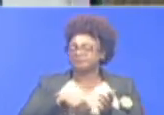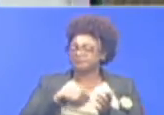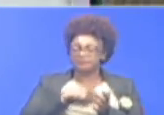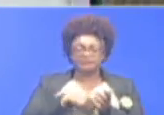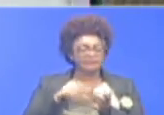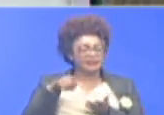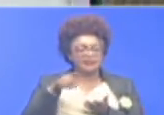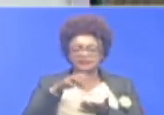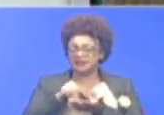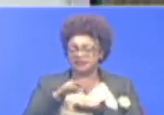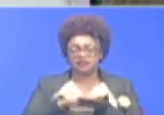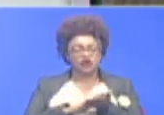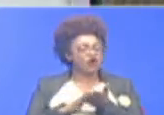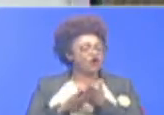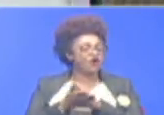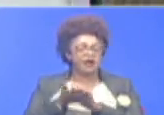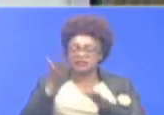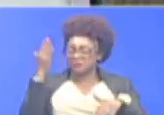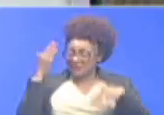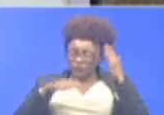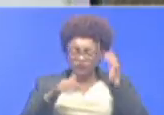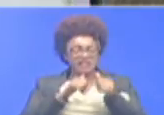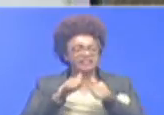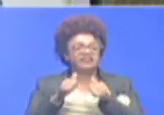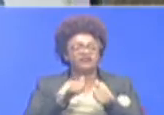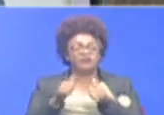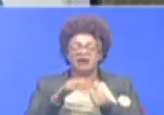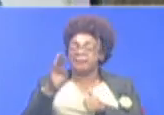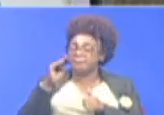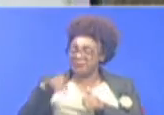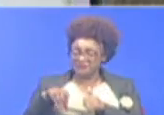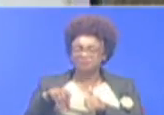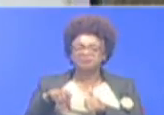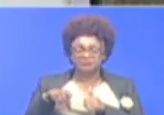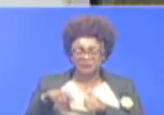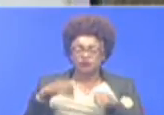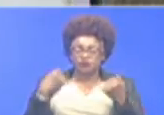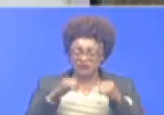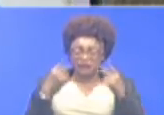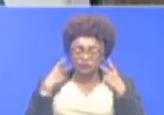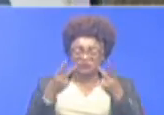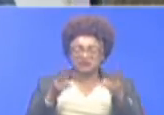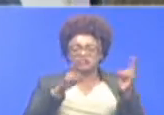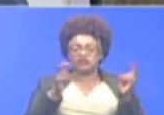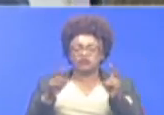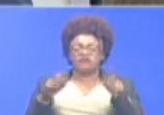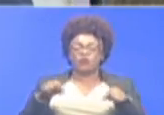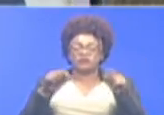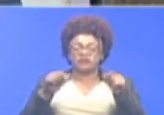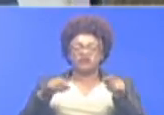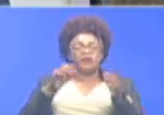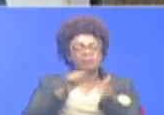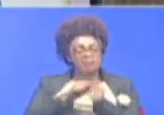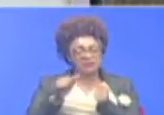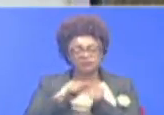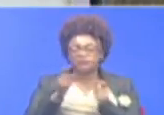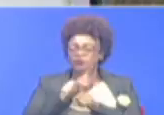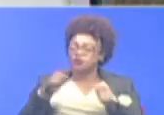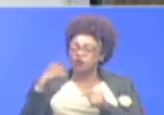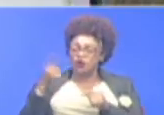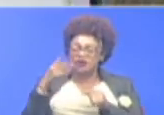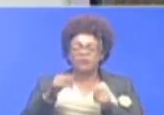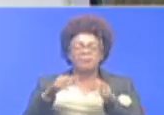no single expert was interviewed mm-hmm. by the members of Parliament to look at the issue of the quality of maize that was imported not just from America, but also